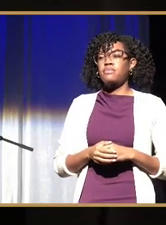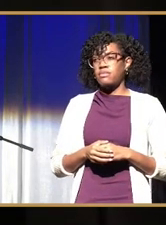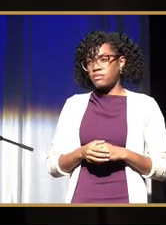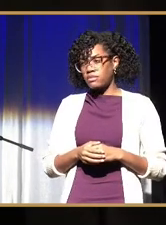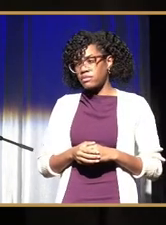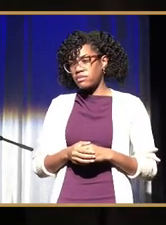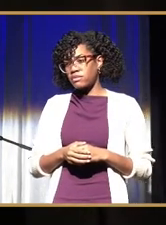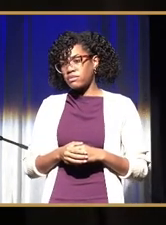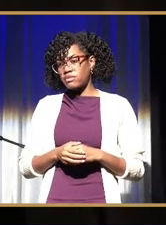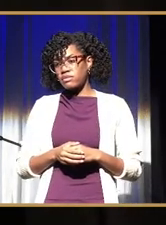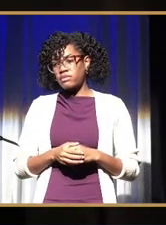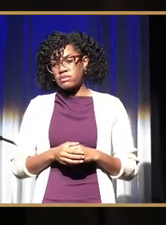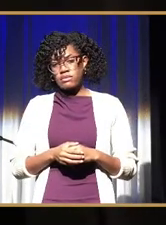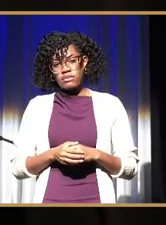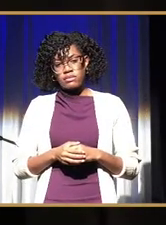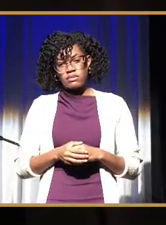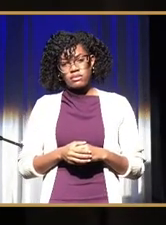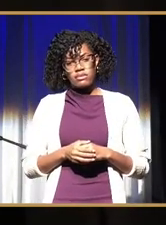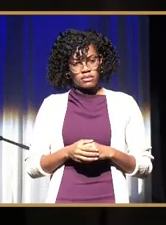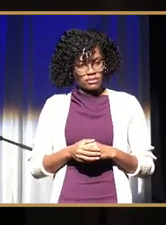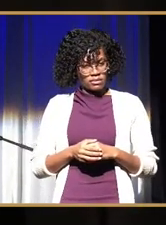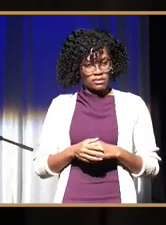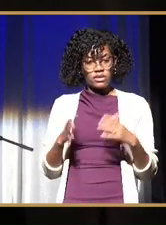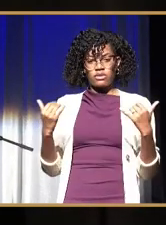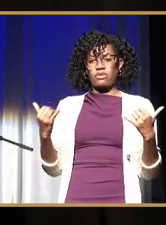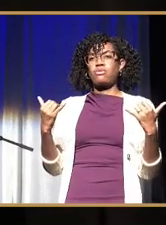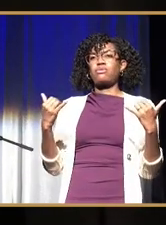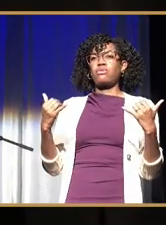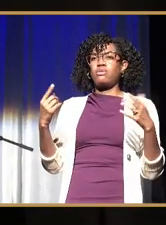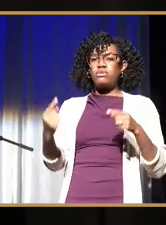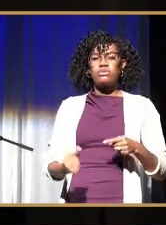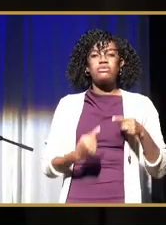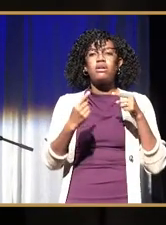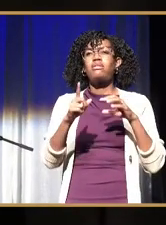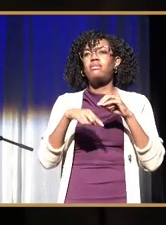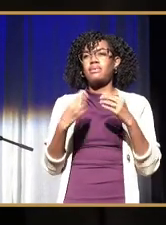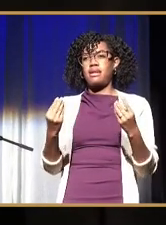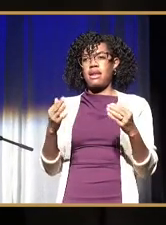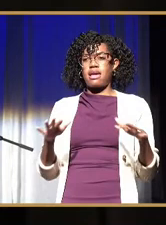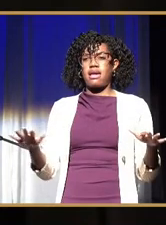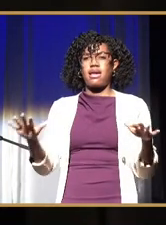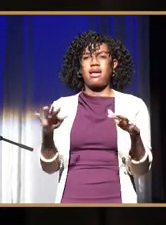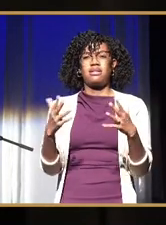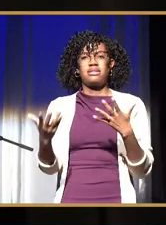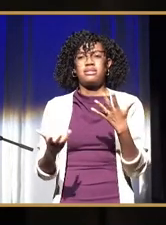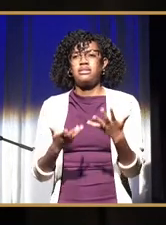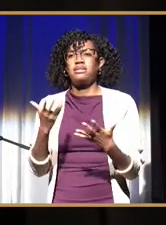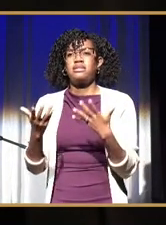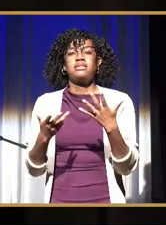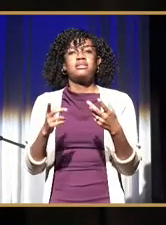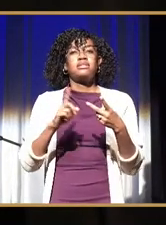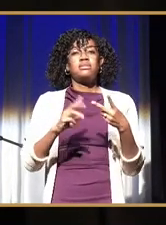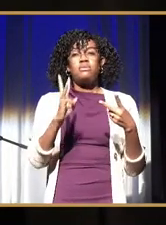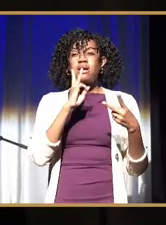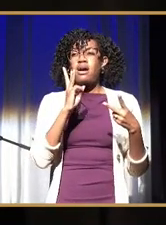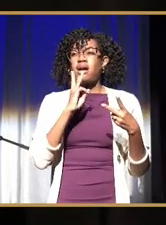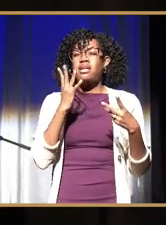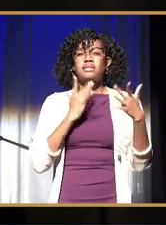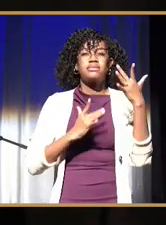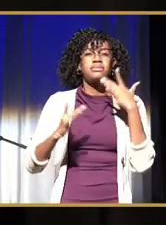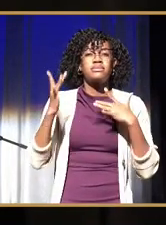The modern struggle is about land ownership. It's about access to water. It's about ending